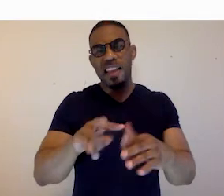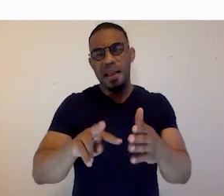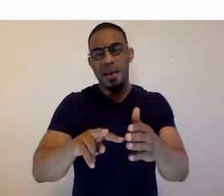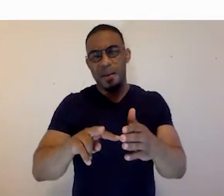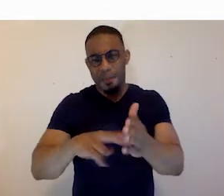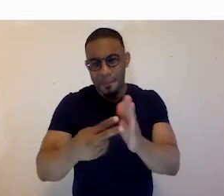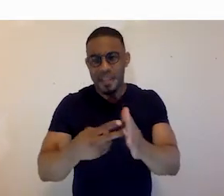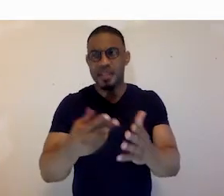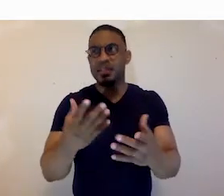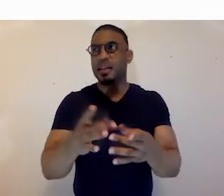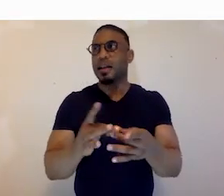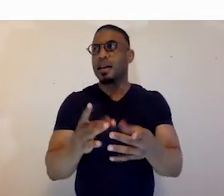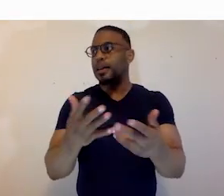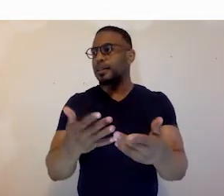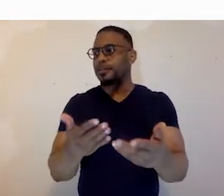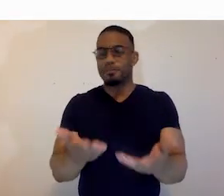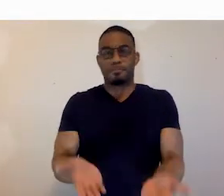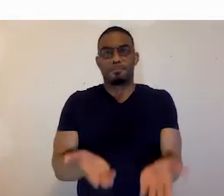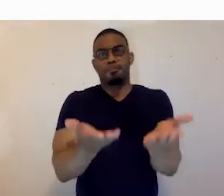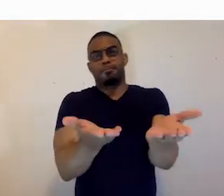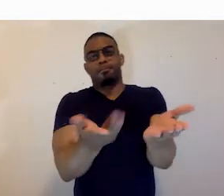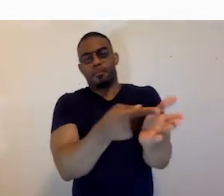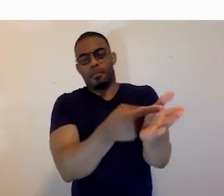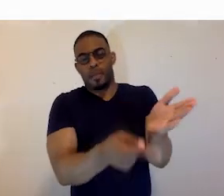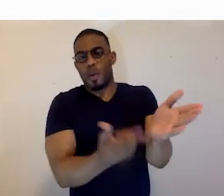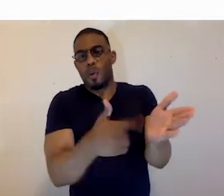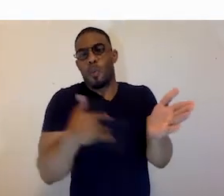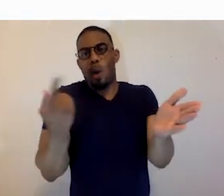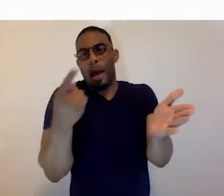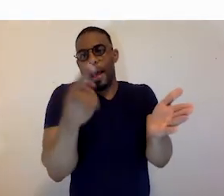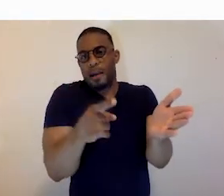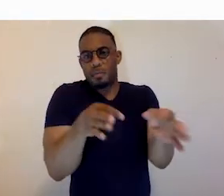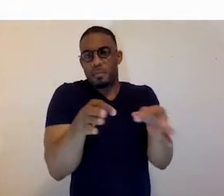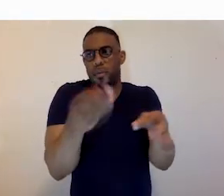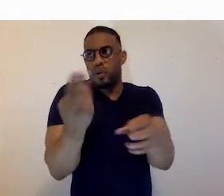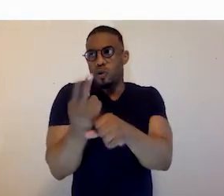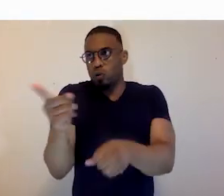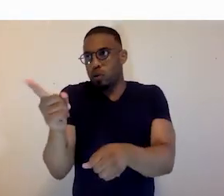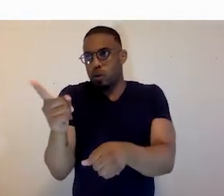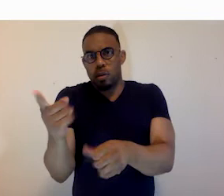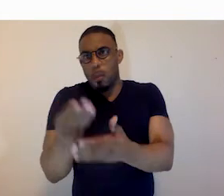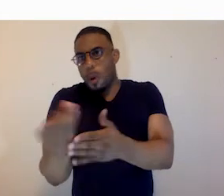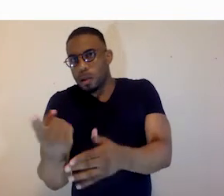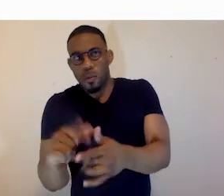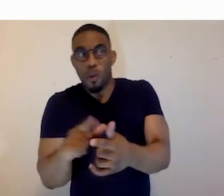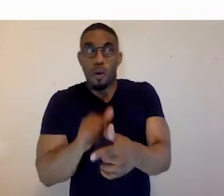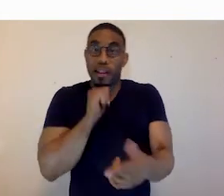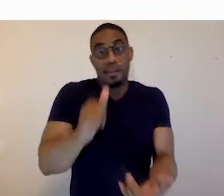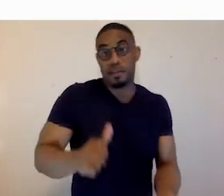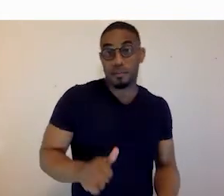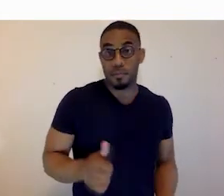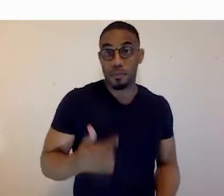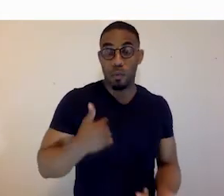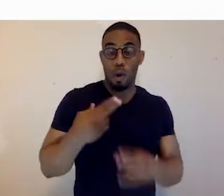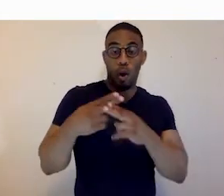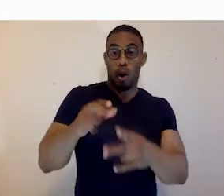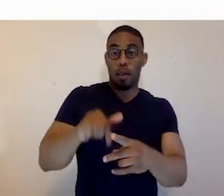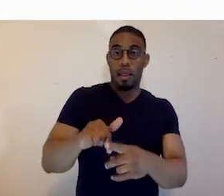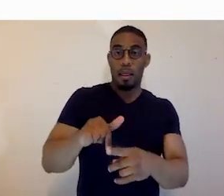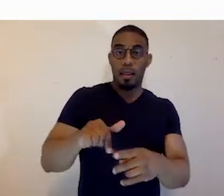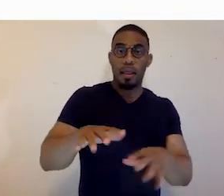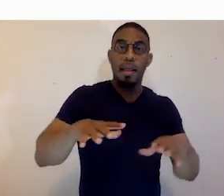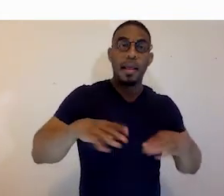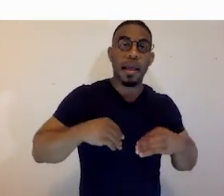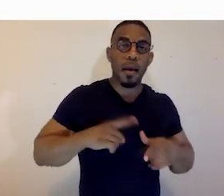basically saying, here's what happened. The user bought something or they didn't. And we call this